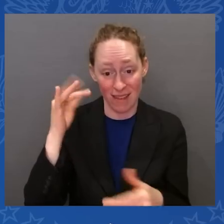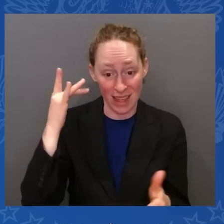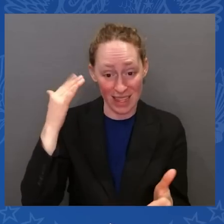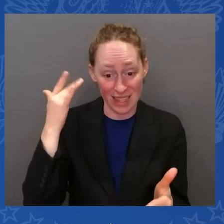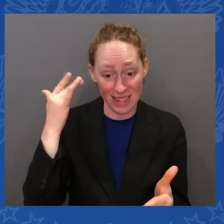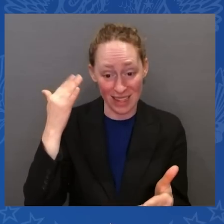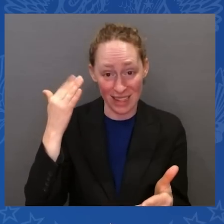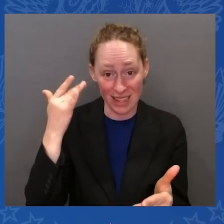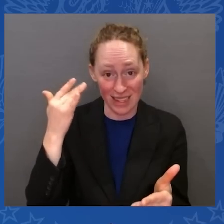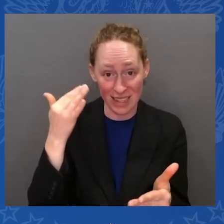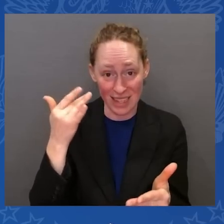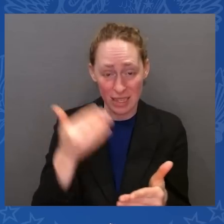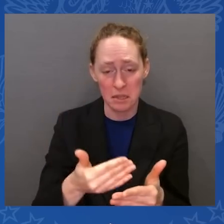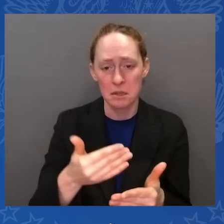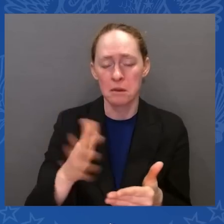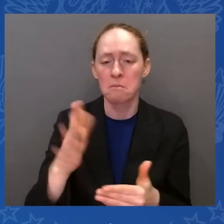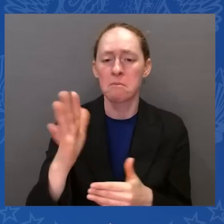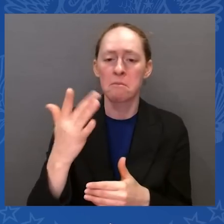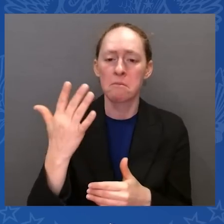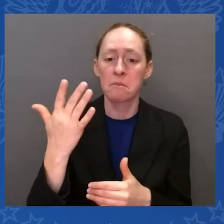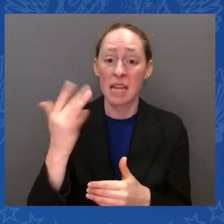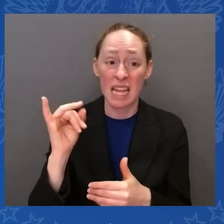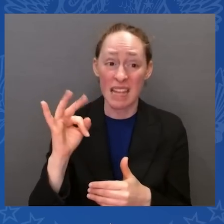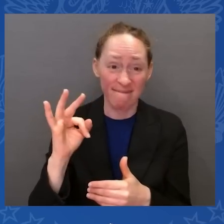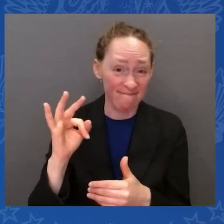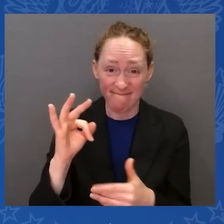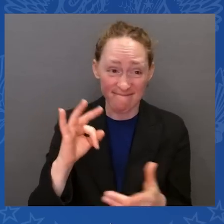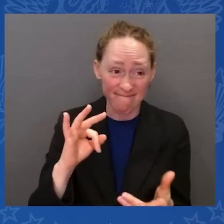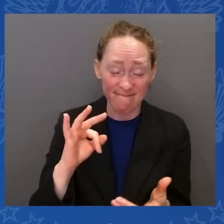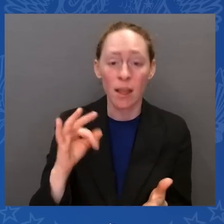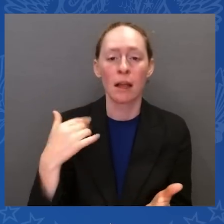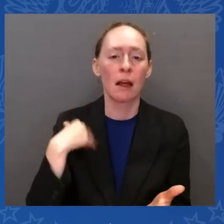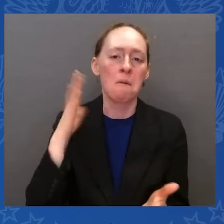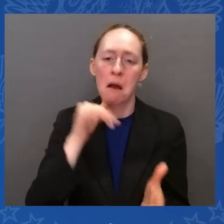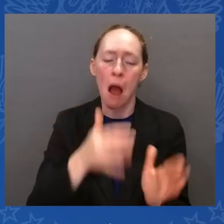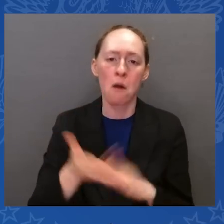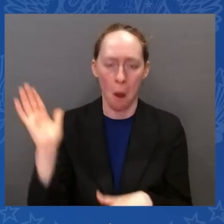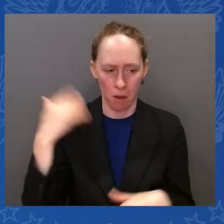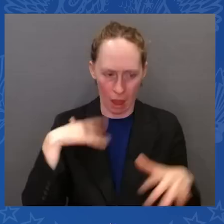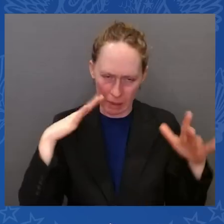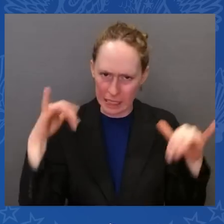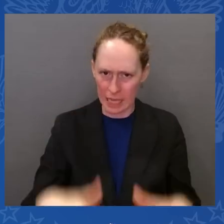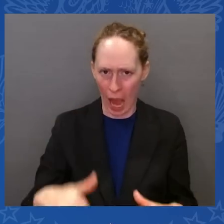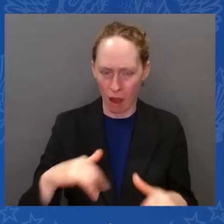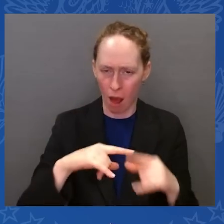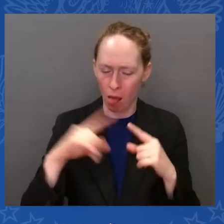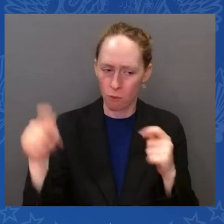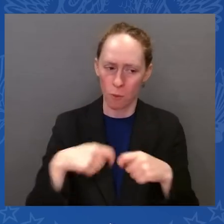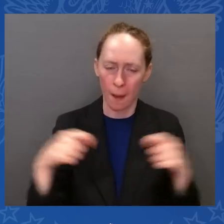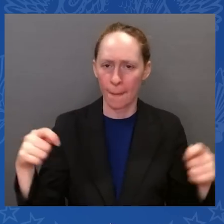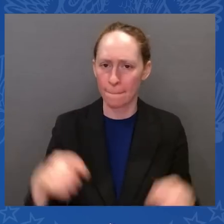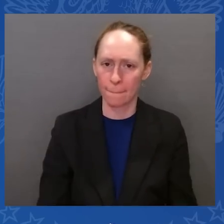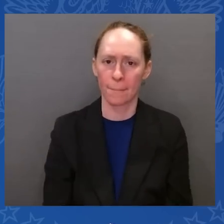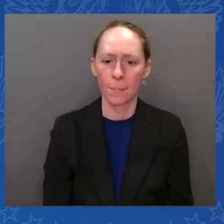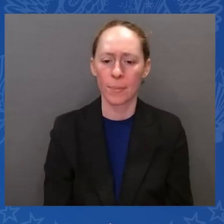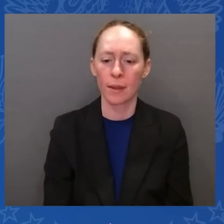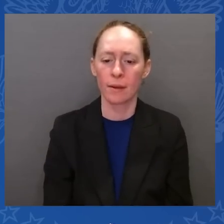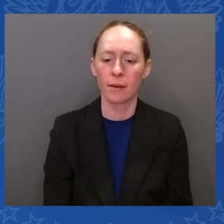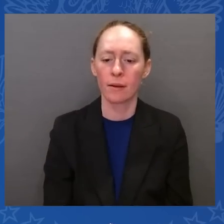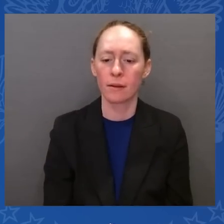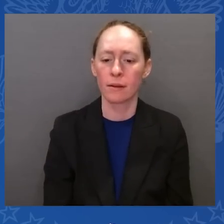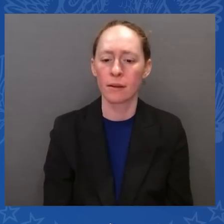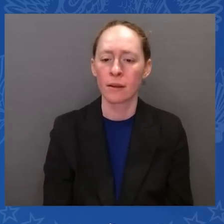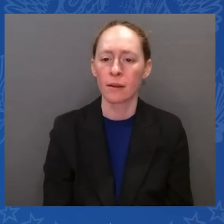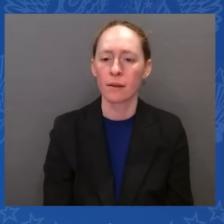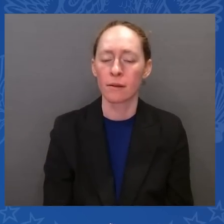other words, if somehow we got down to the wire and we still hadn't resolved this, and the due date was in a matter of when I was supposed to be